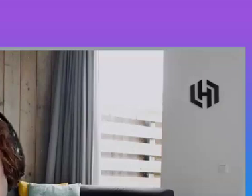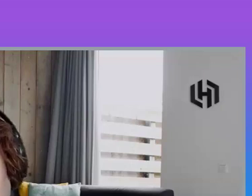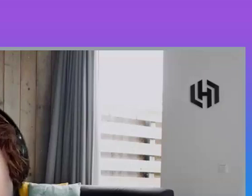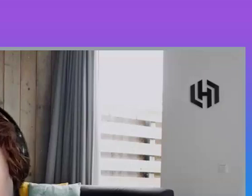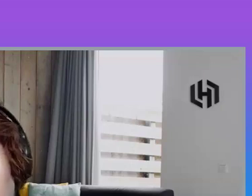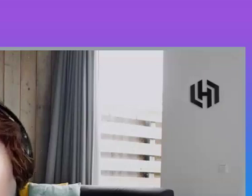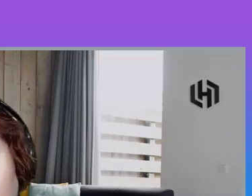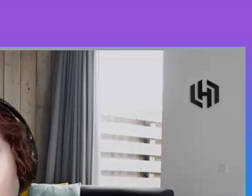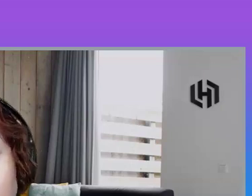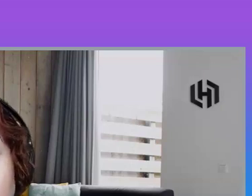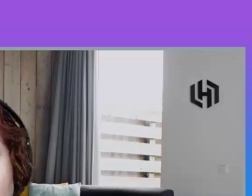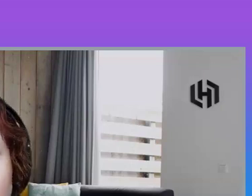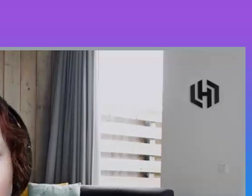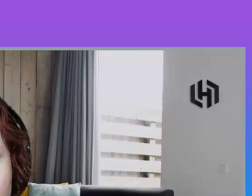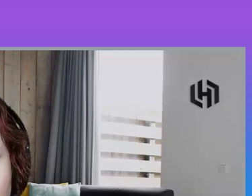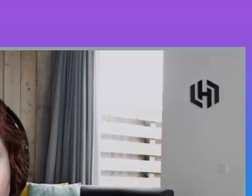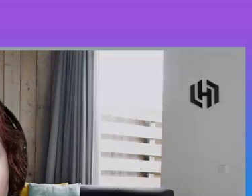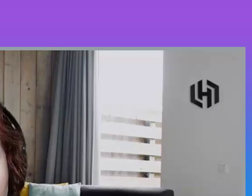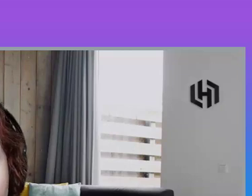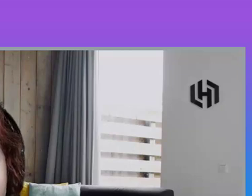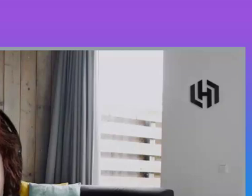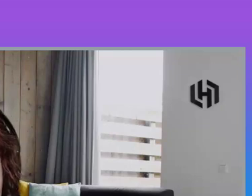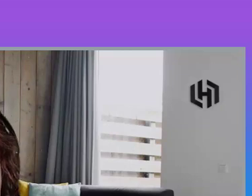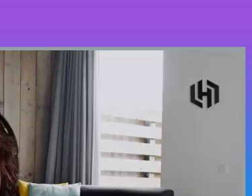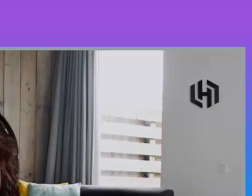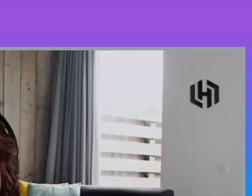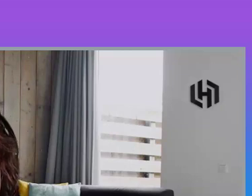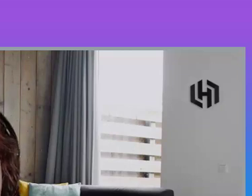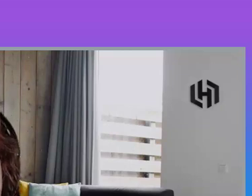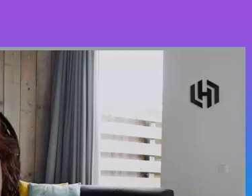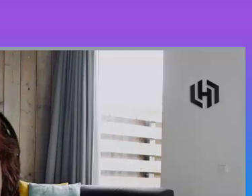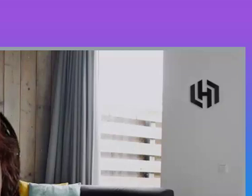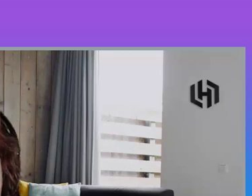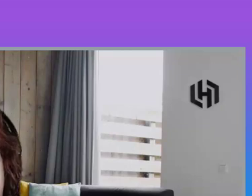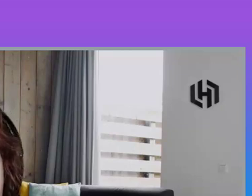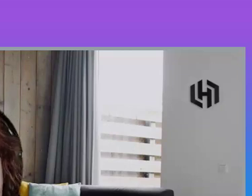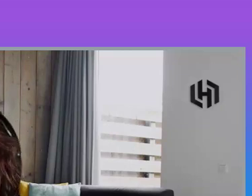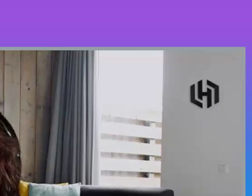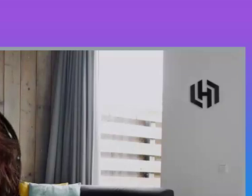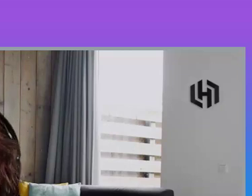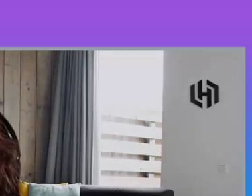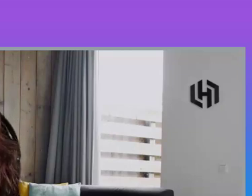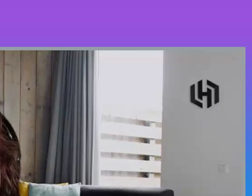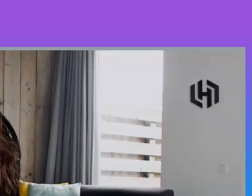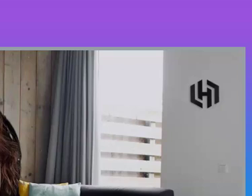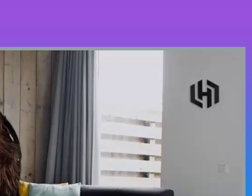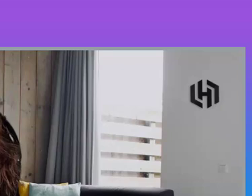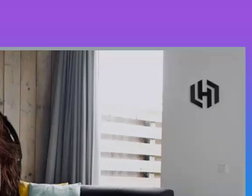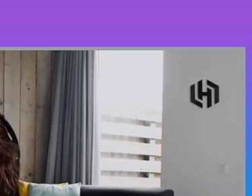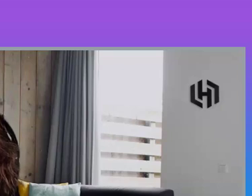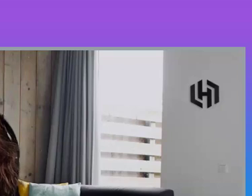integration was there, but the designer just wanted the add button to it. And that's pretty common